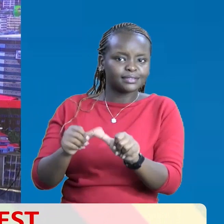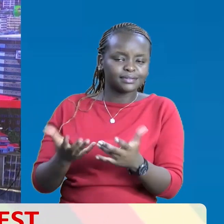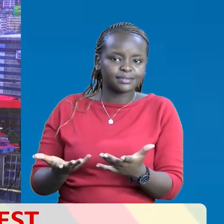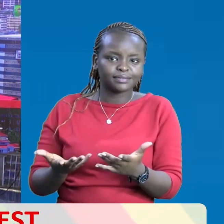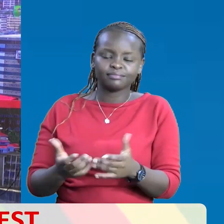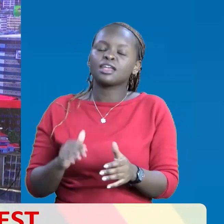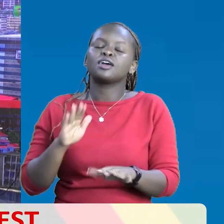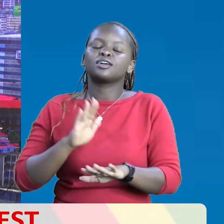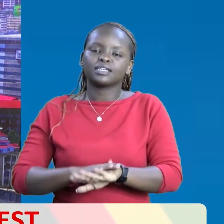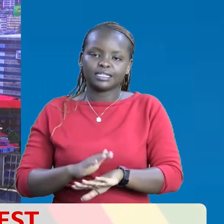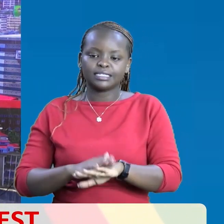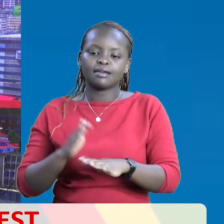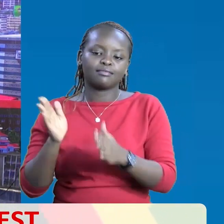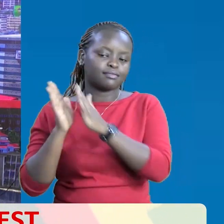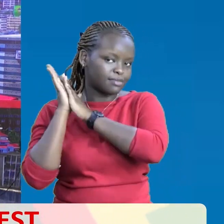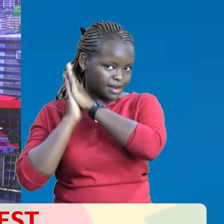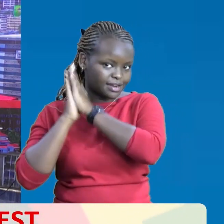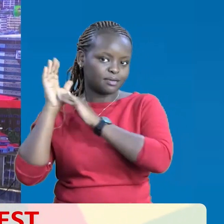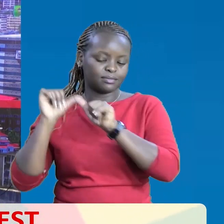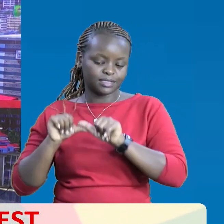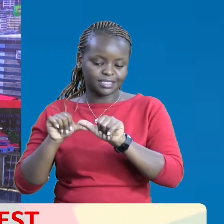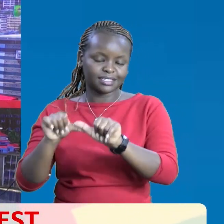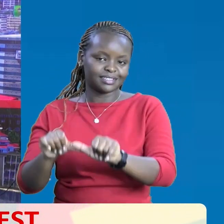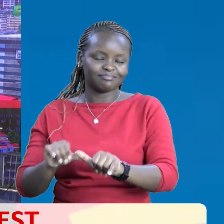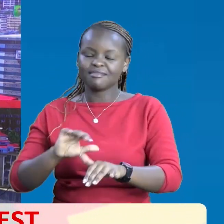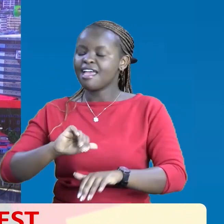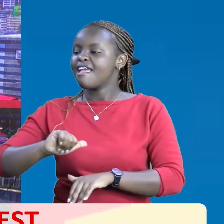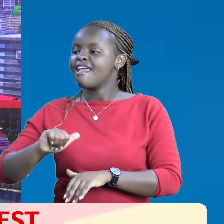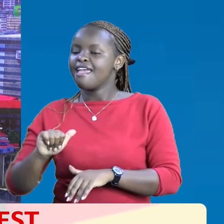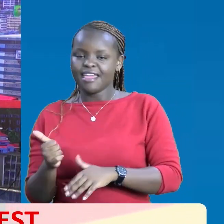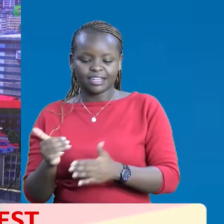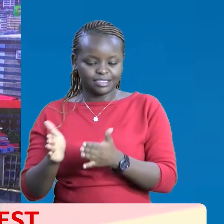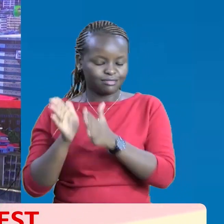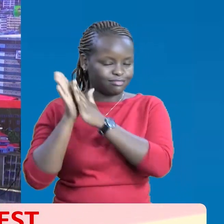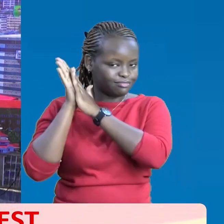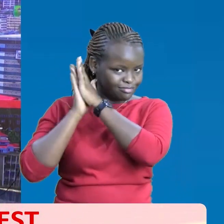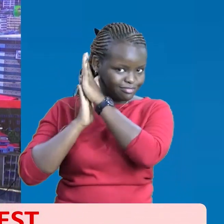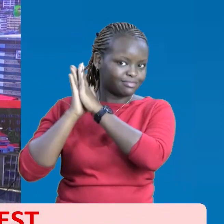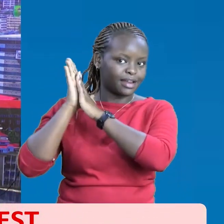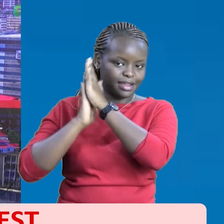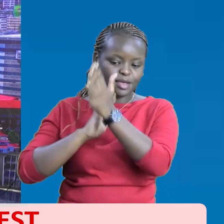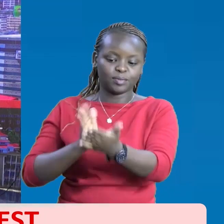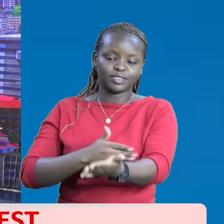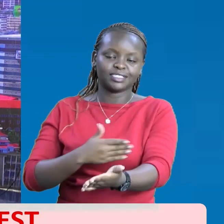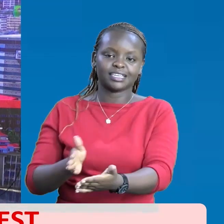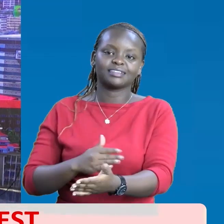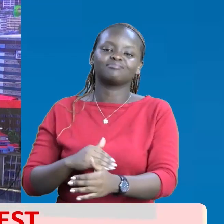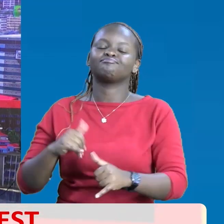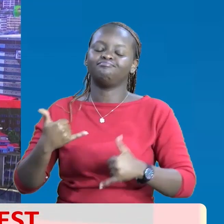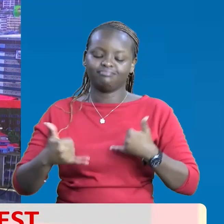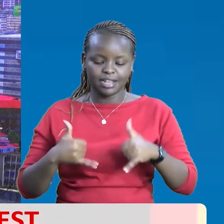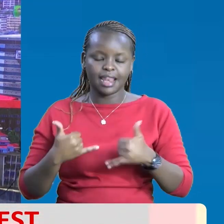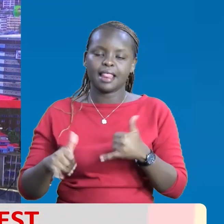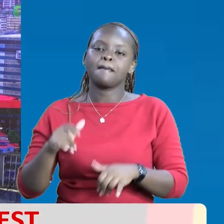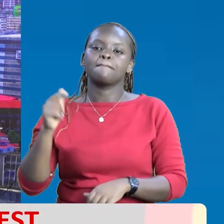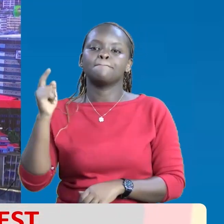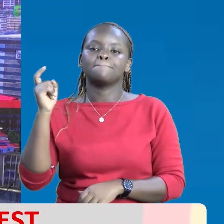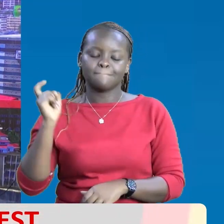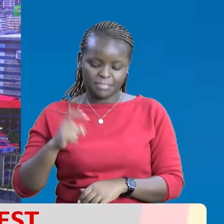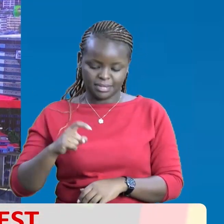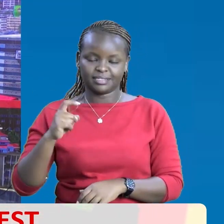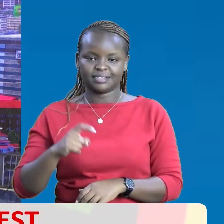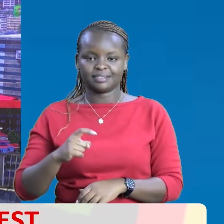music. So wanasema anything as ushina reggae tunapiga pande ya Reggae Fest. So kila kitu reggae music.